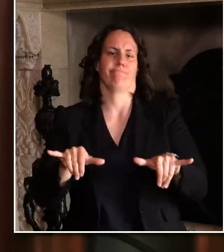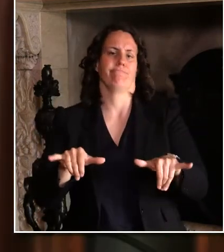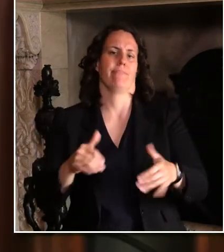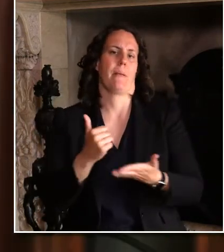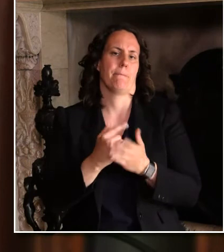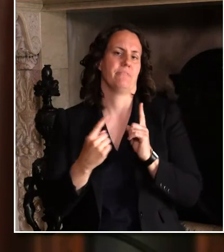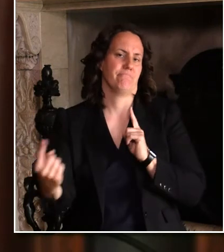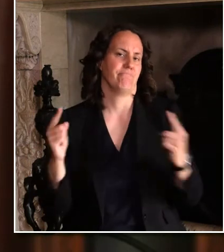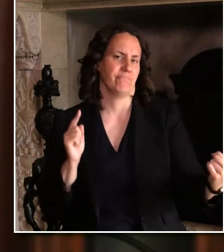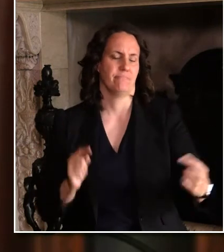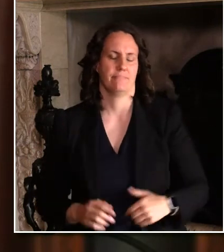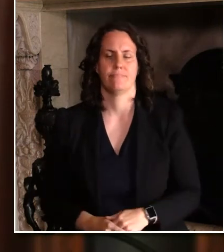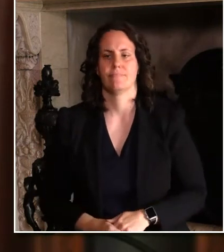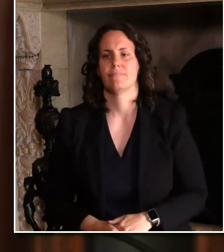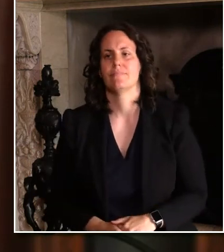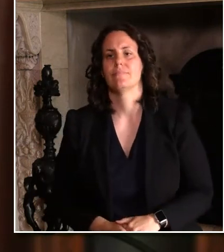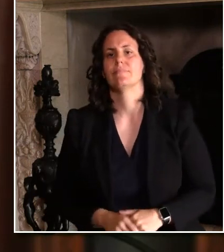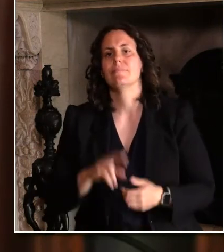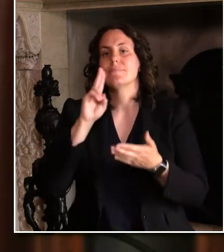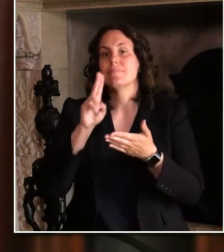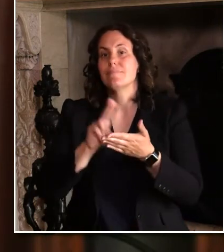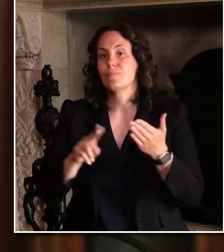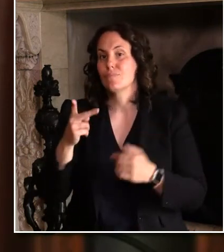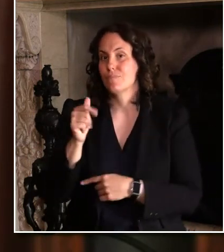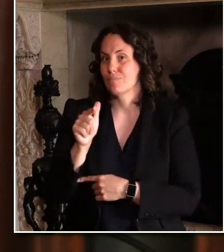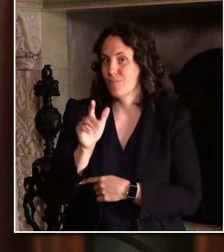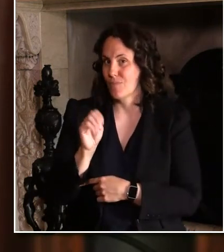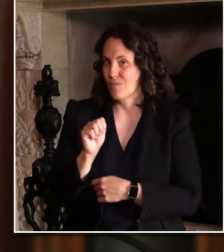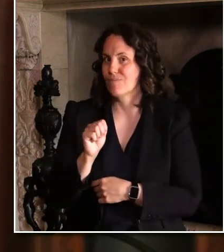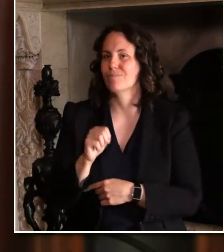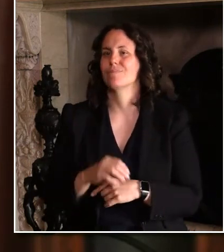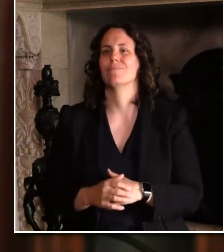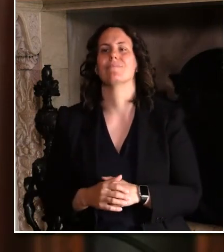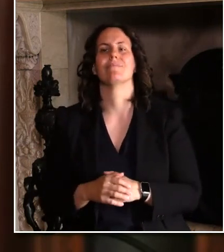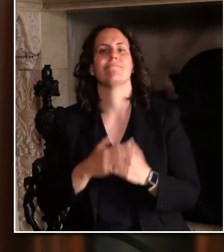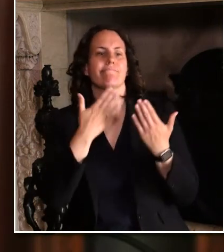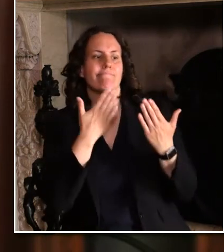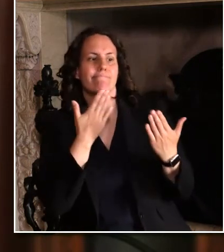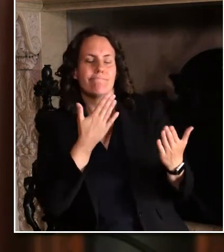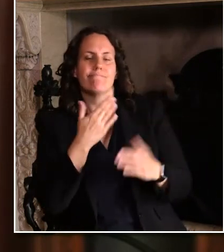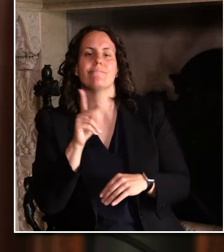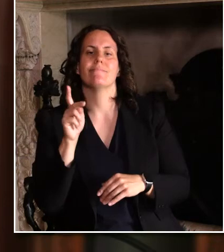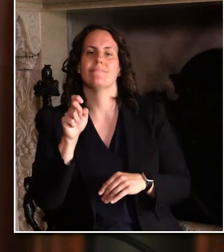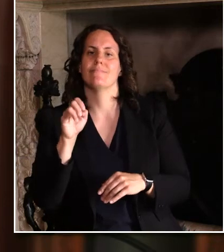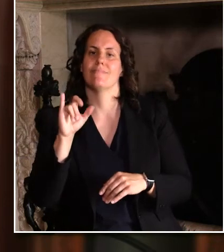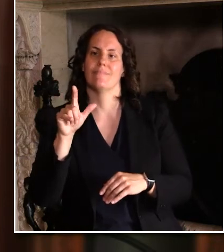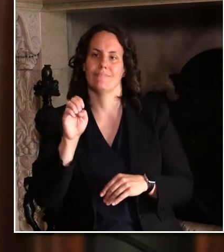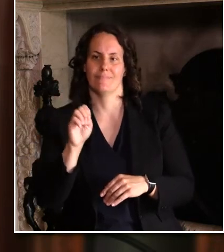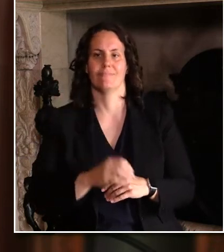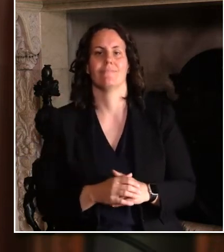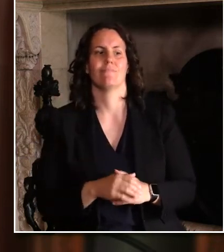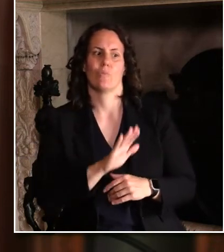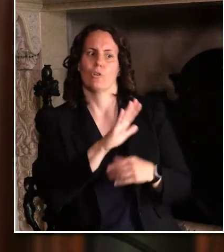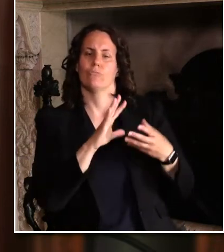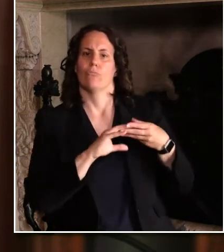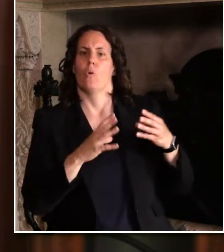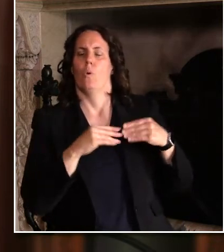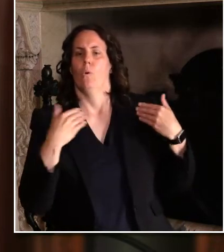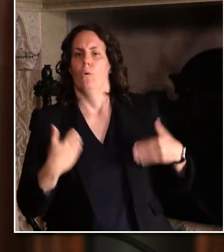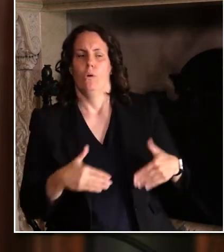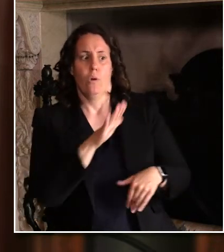Thank you, Katil, for sharing your story and for the incredible work you and all of your colleagues are doing with some of